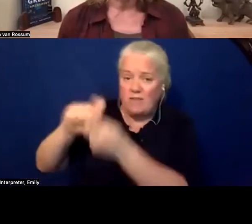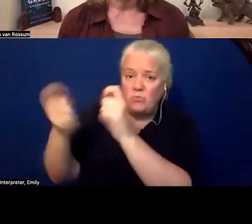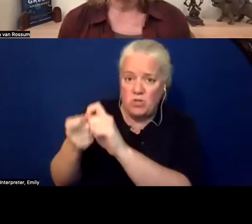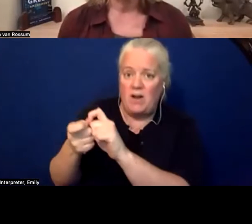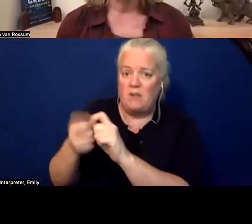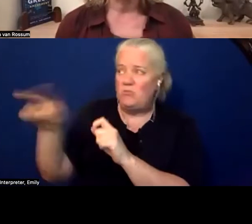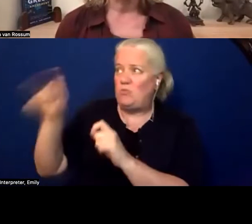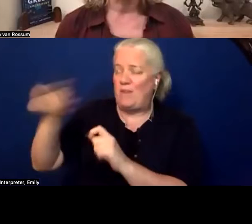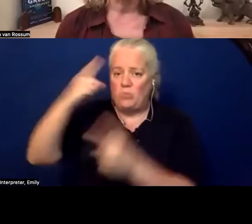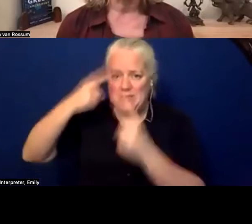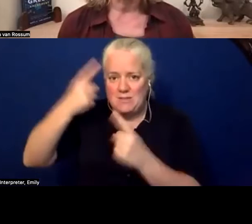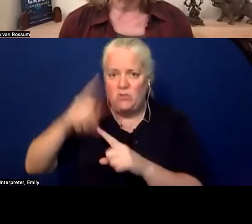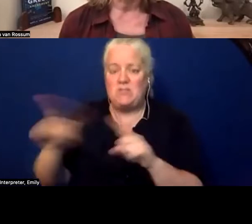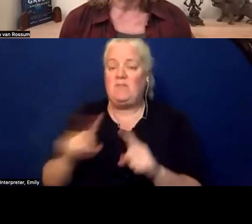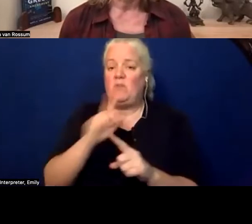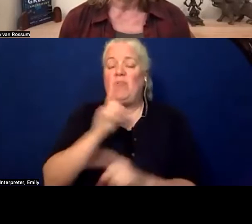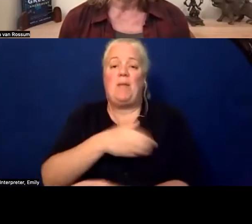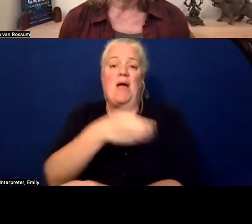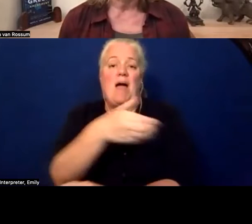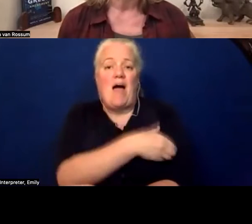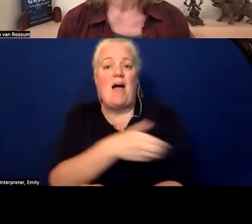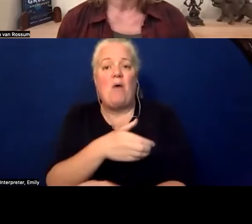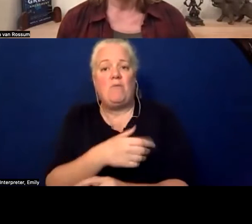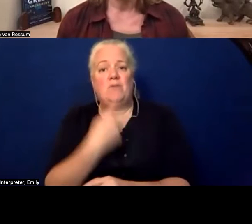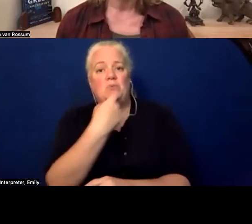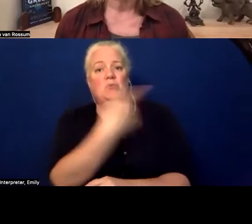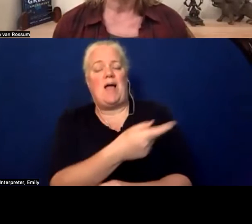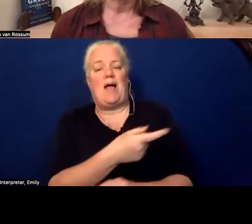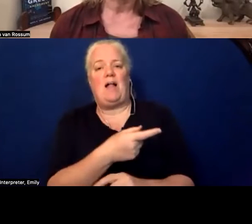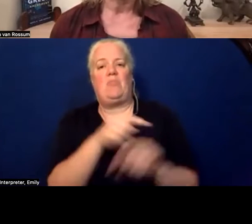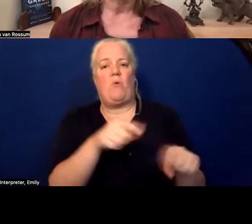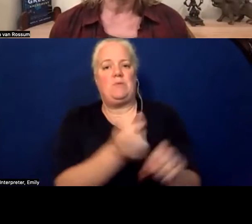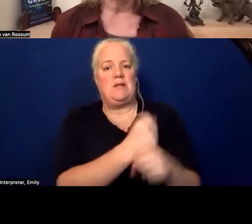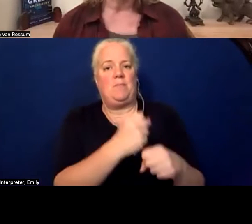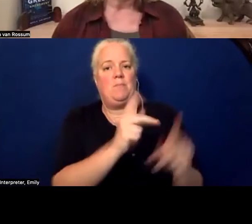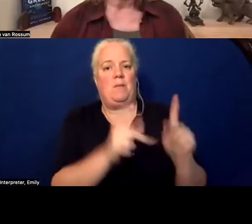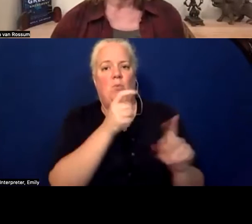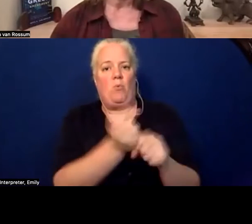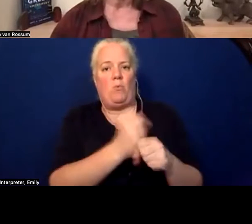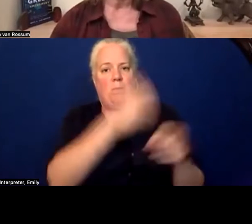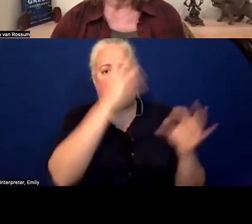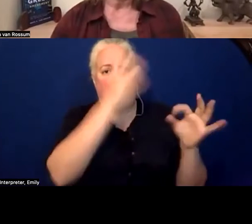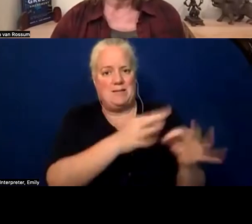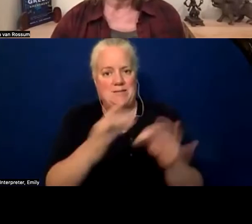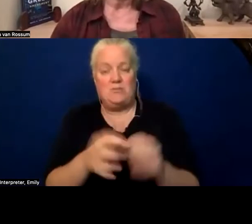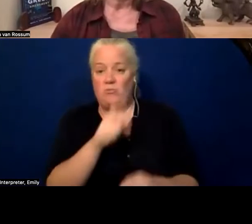argument to make to the frontline decision makers way before we get to court, that you have to do things differently